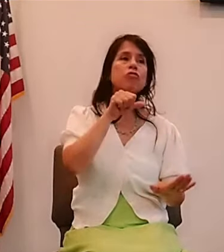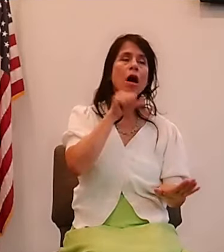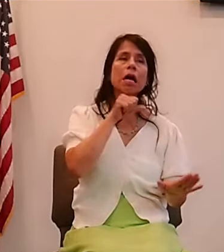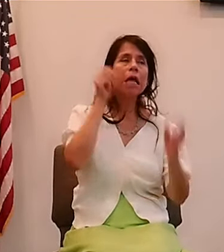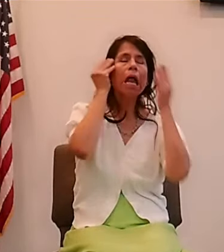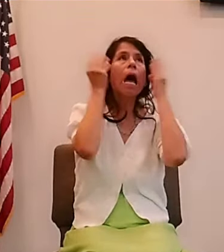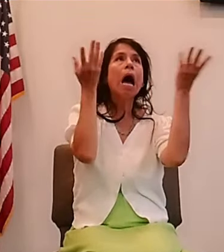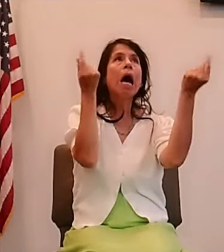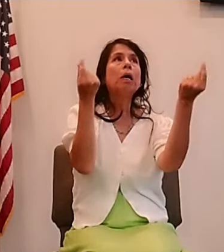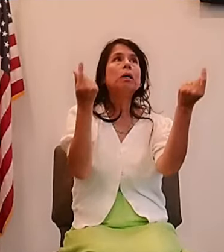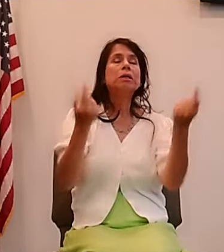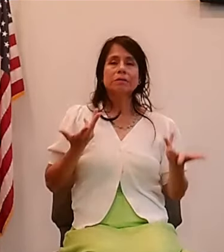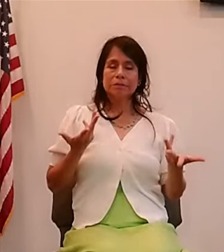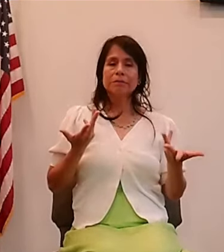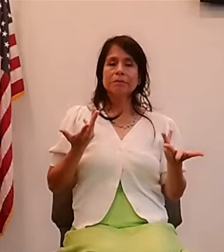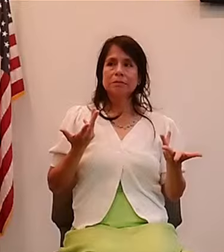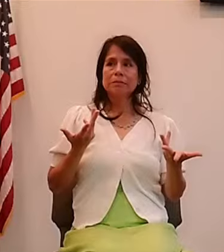wit's end.